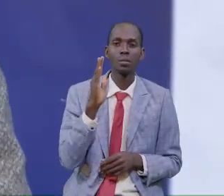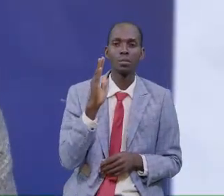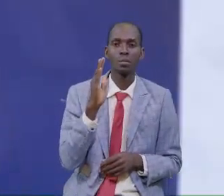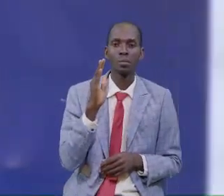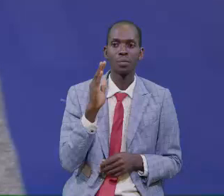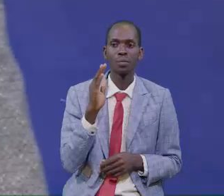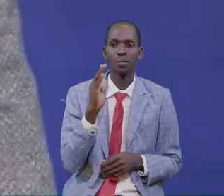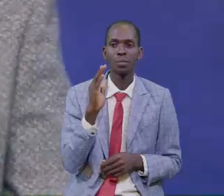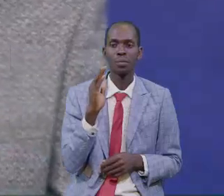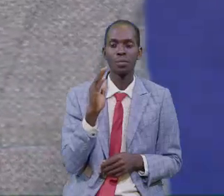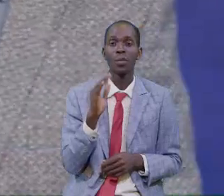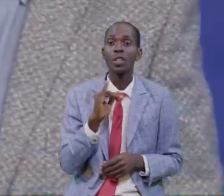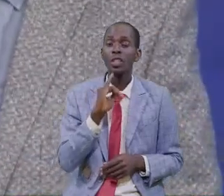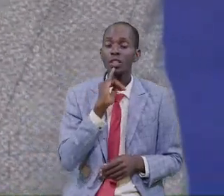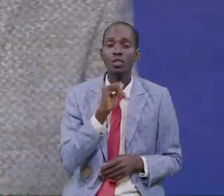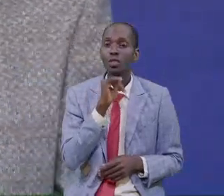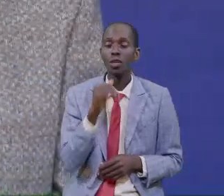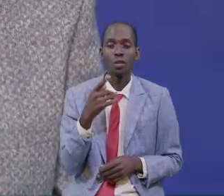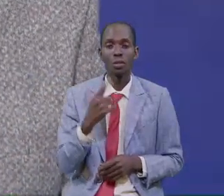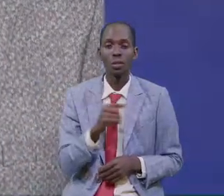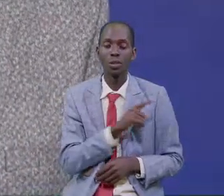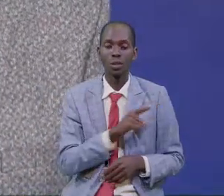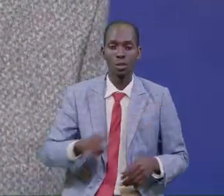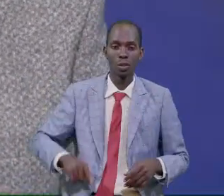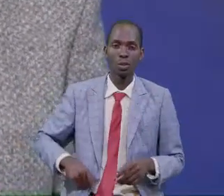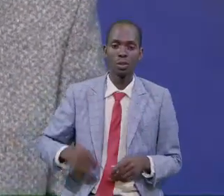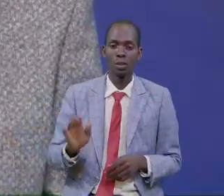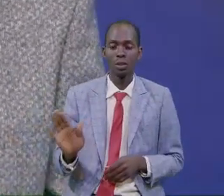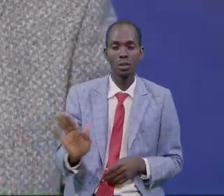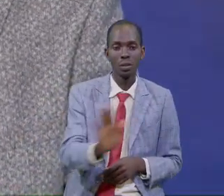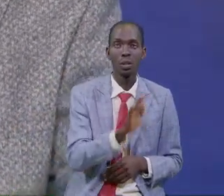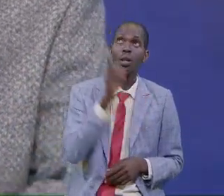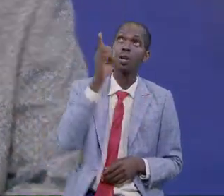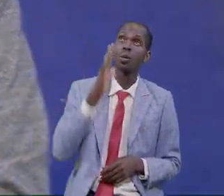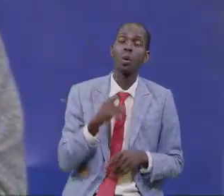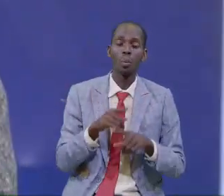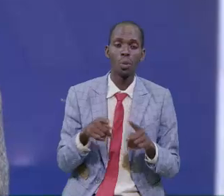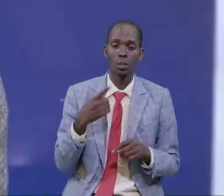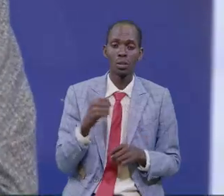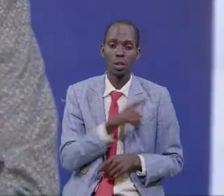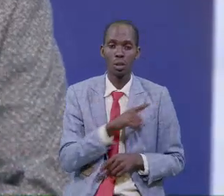it's not just the Lord their God, is the Lord your God,